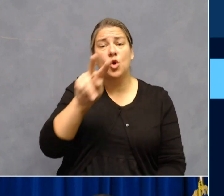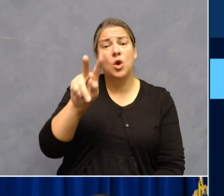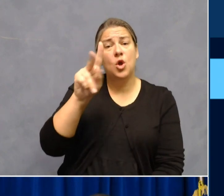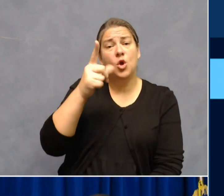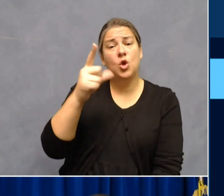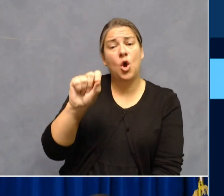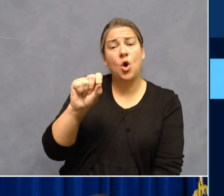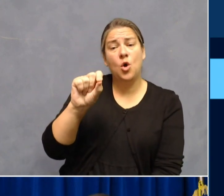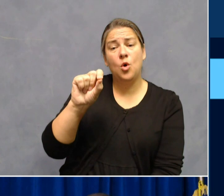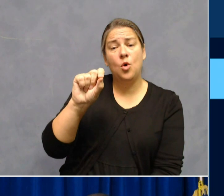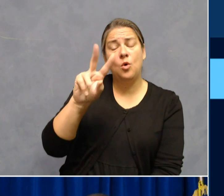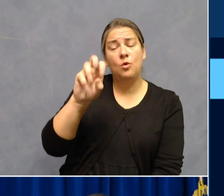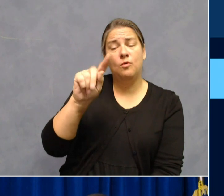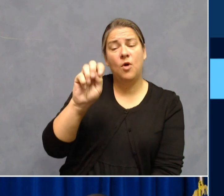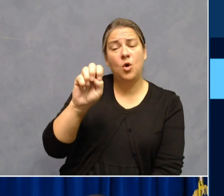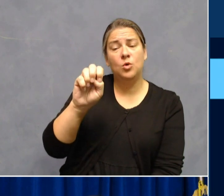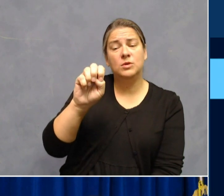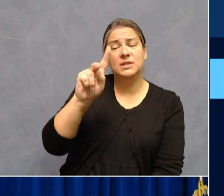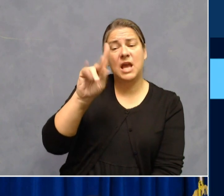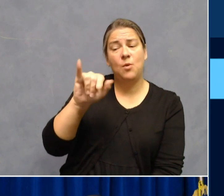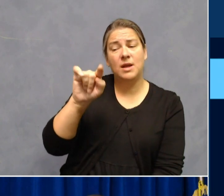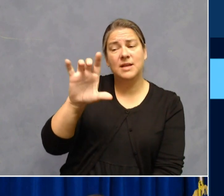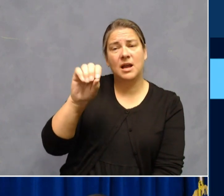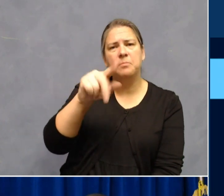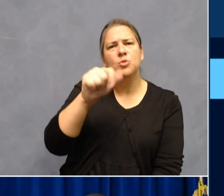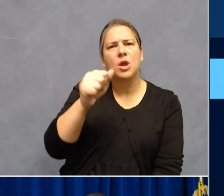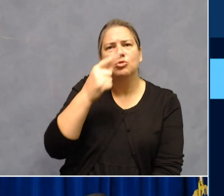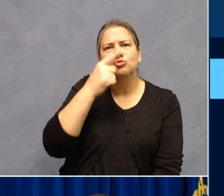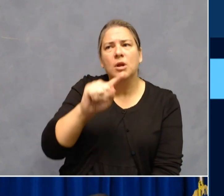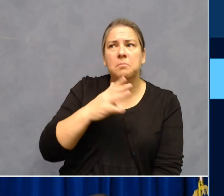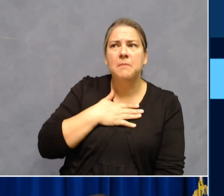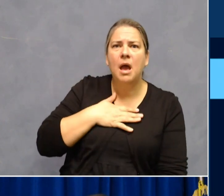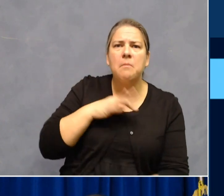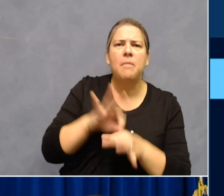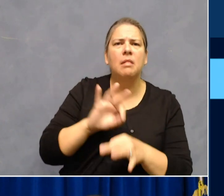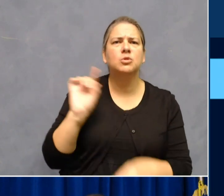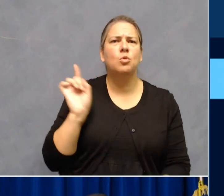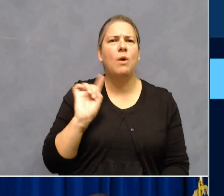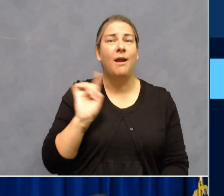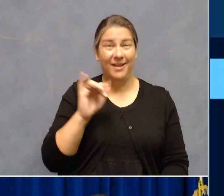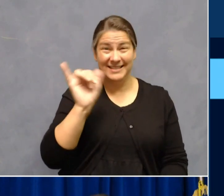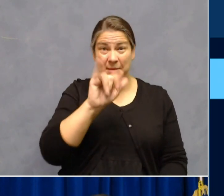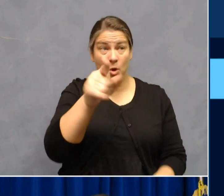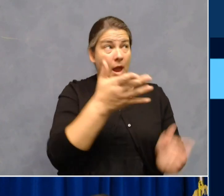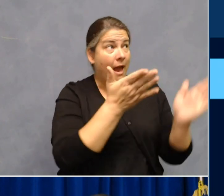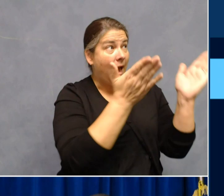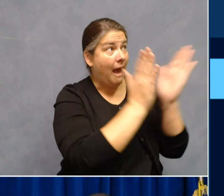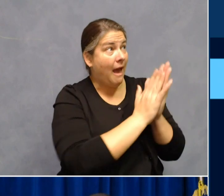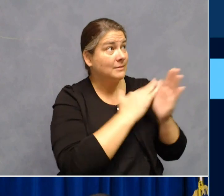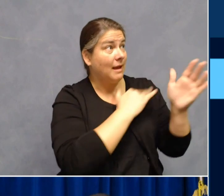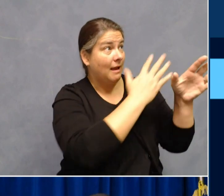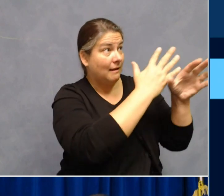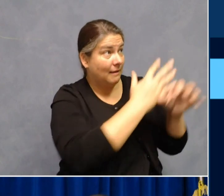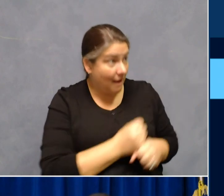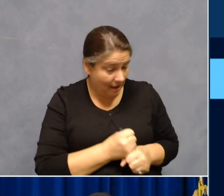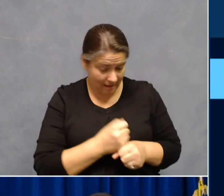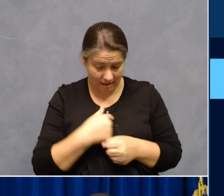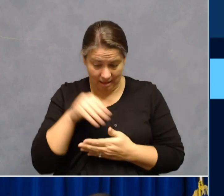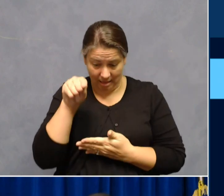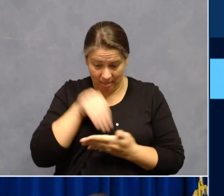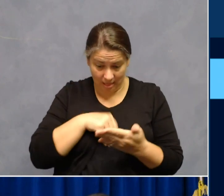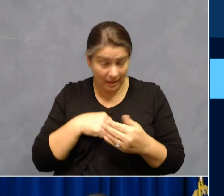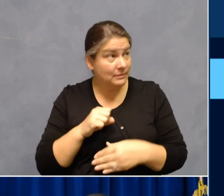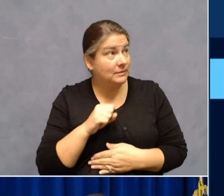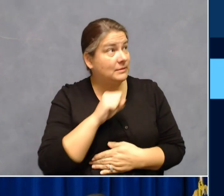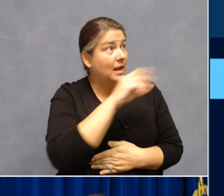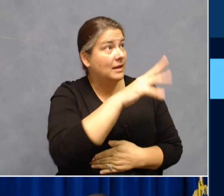status of your absentee ballot, just like when you first requested it. I can tell you I did that online, that mine was mailed in and has been